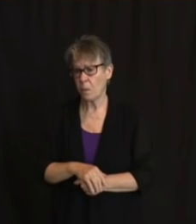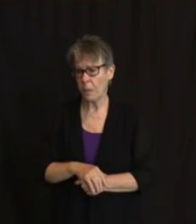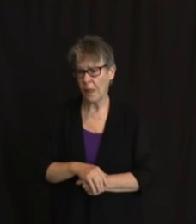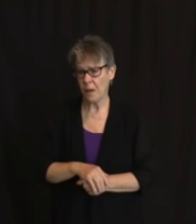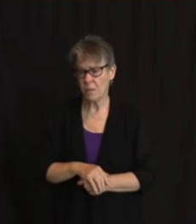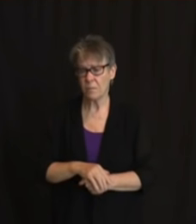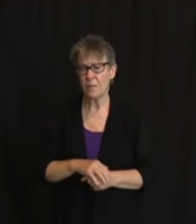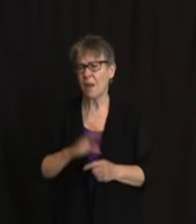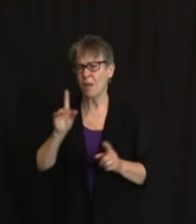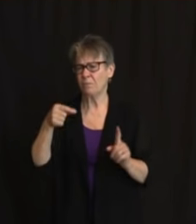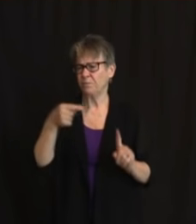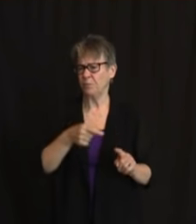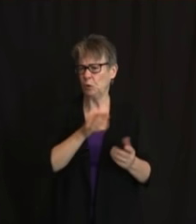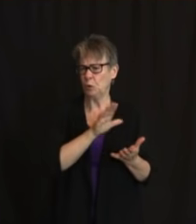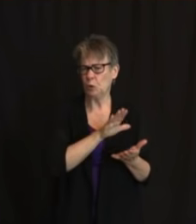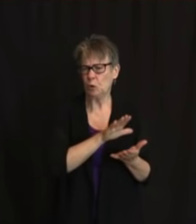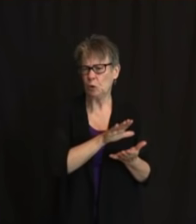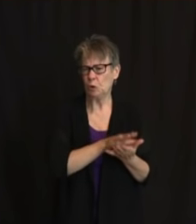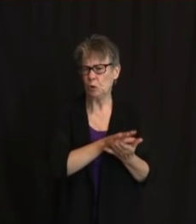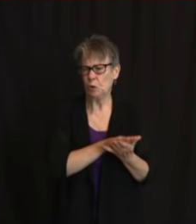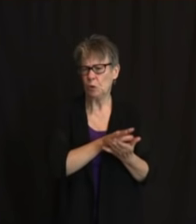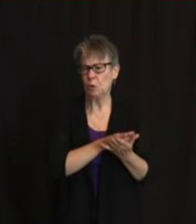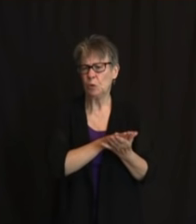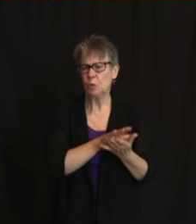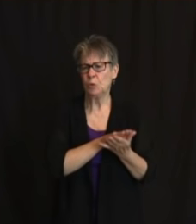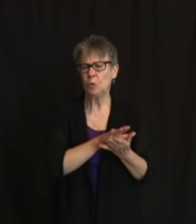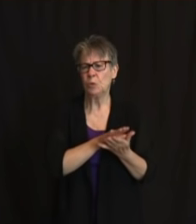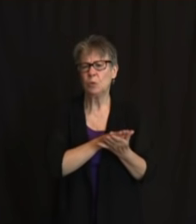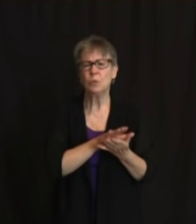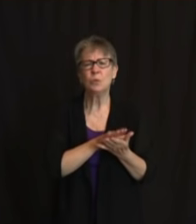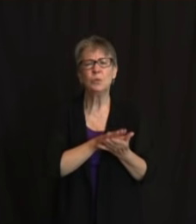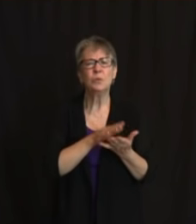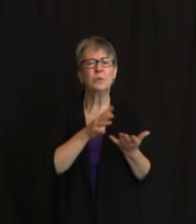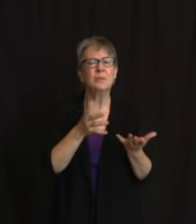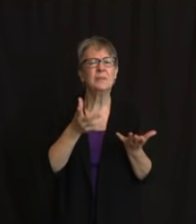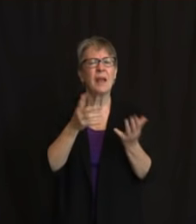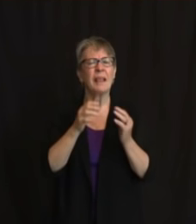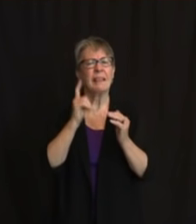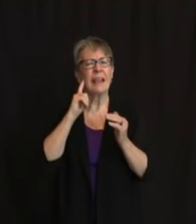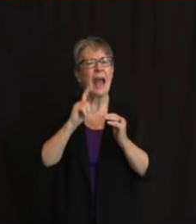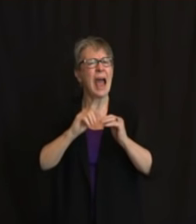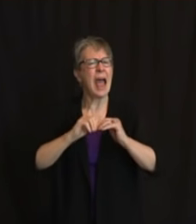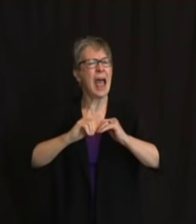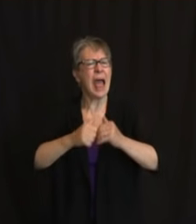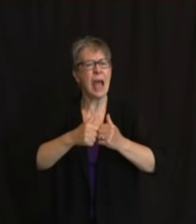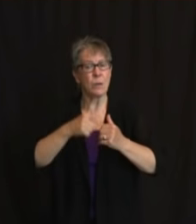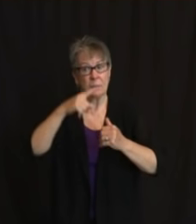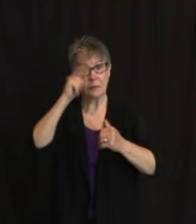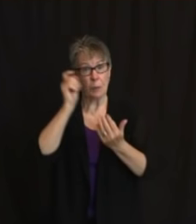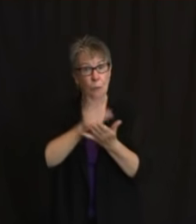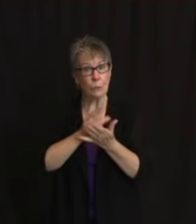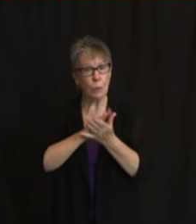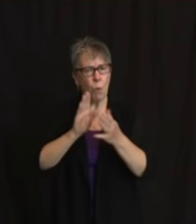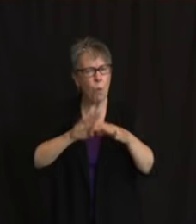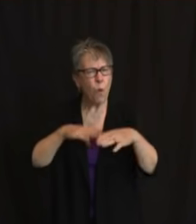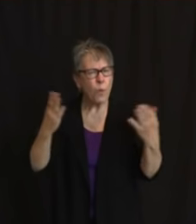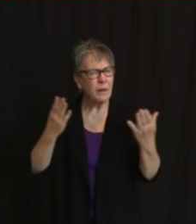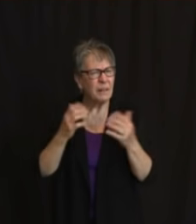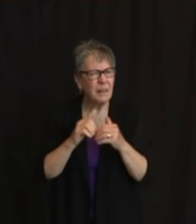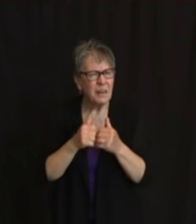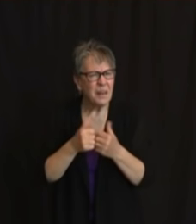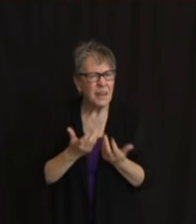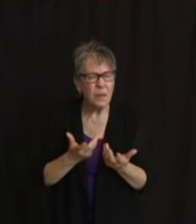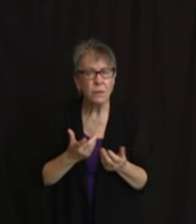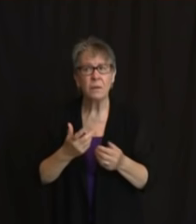at metrics about reopening summer school possibly, and then obviously in the fall. And you had mentioned, Governor, you